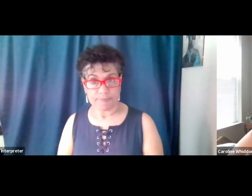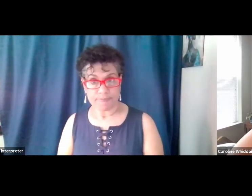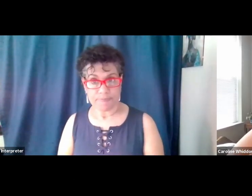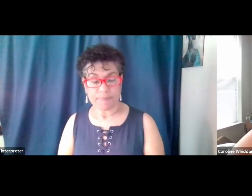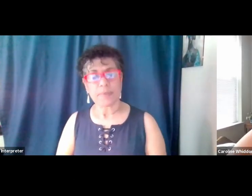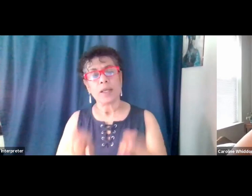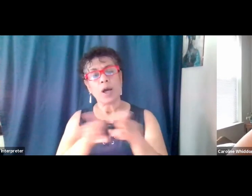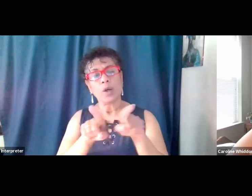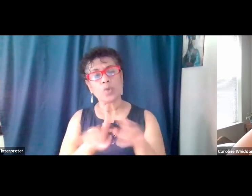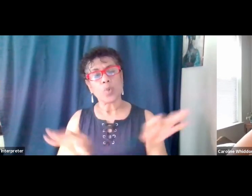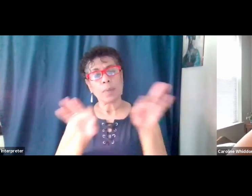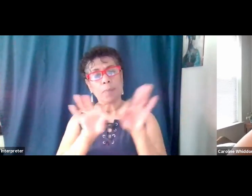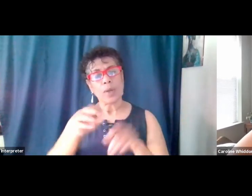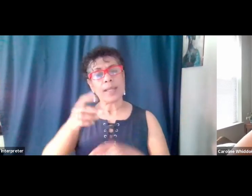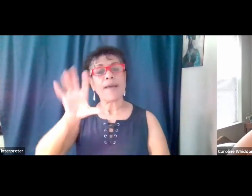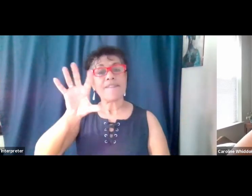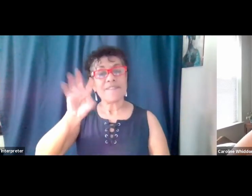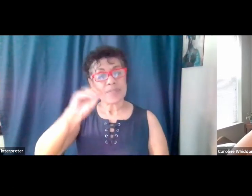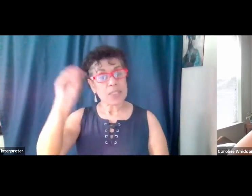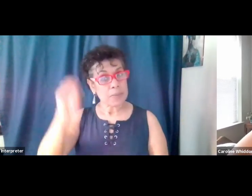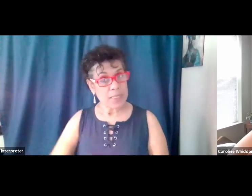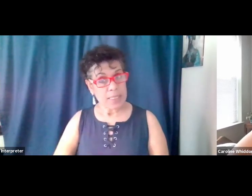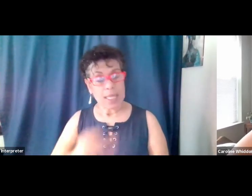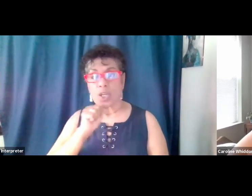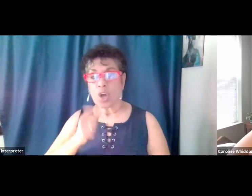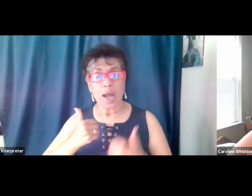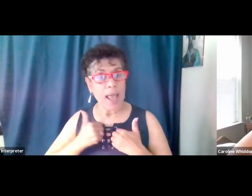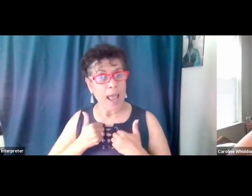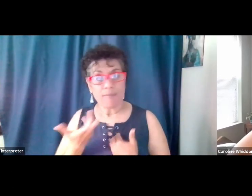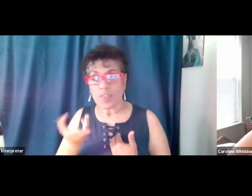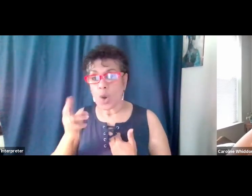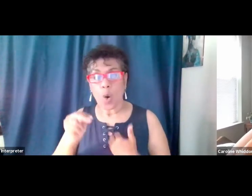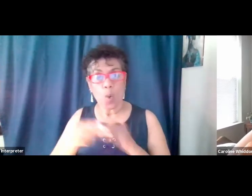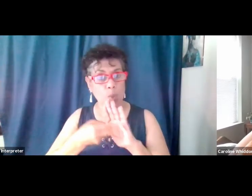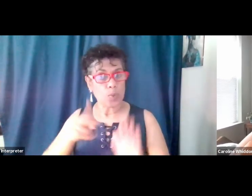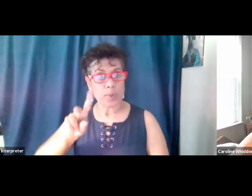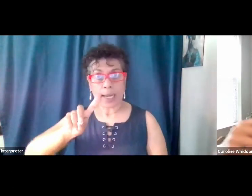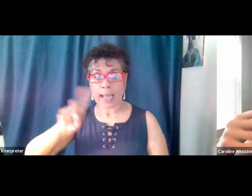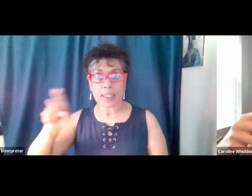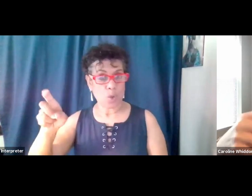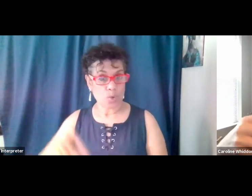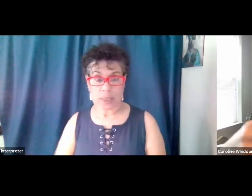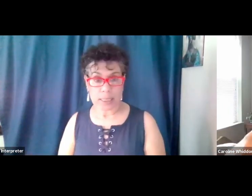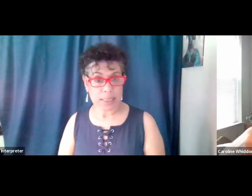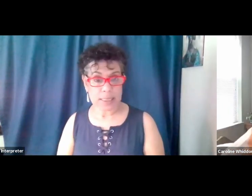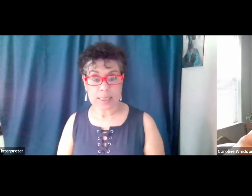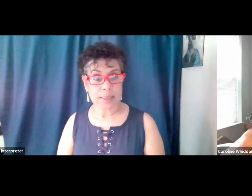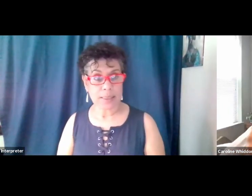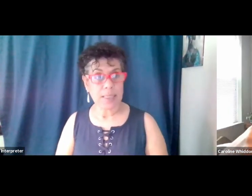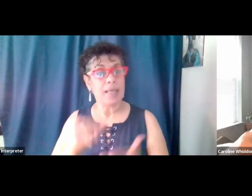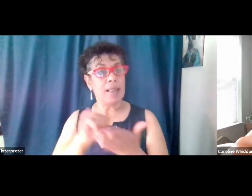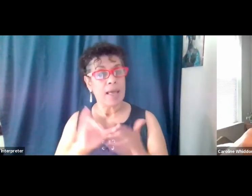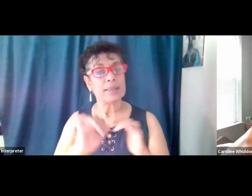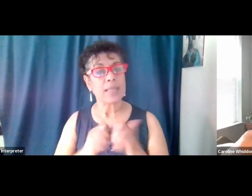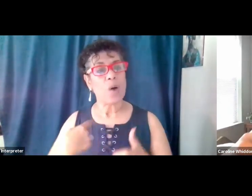also know that half of our musicians do not have their own diagnosis. And really, that's how we represent